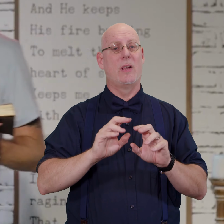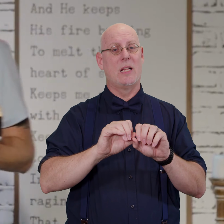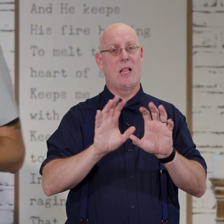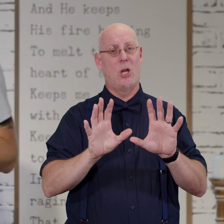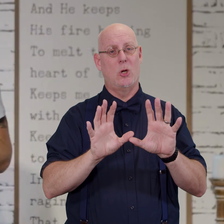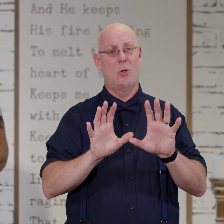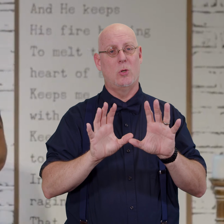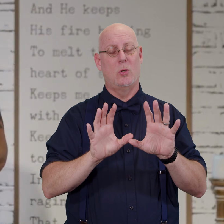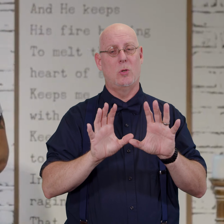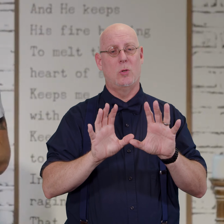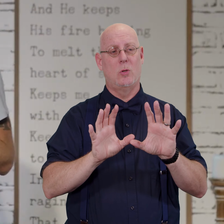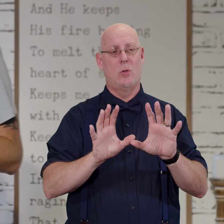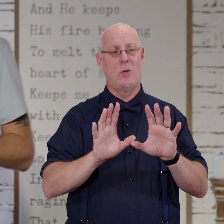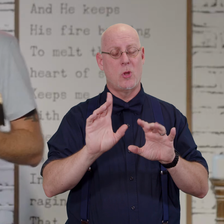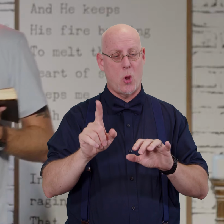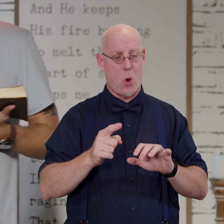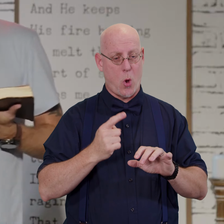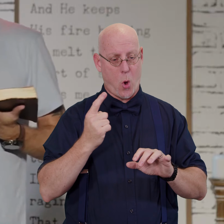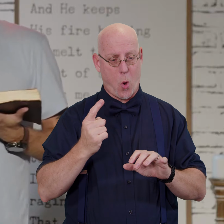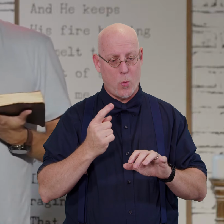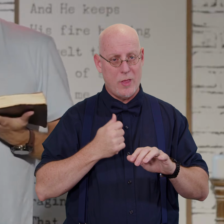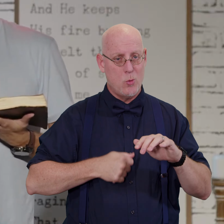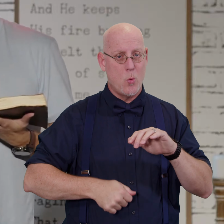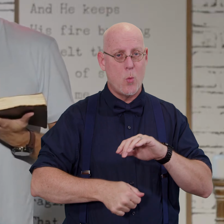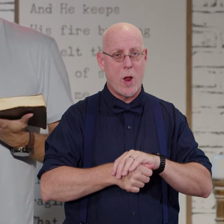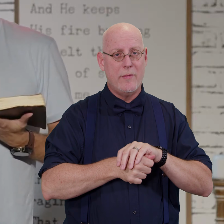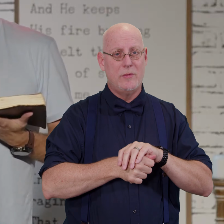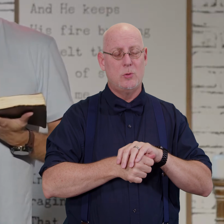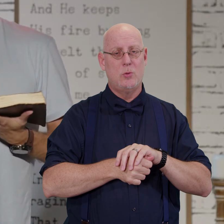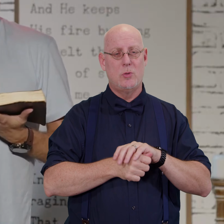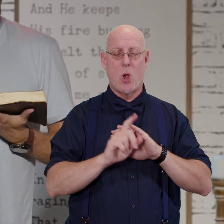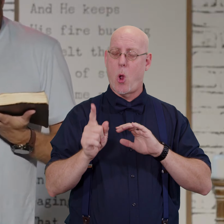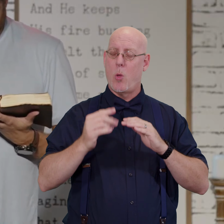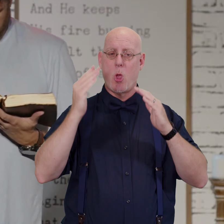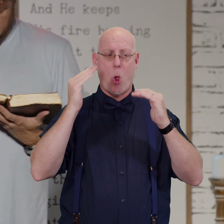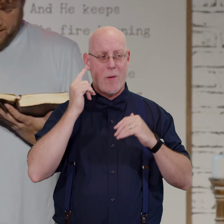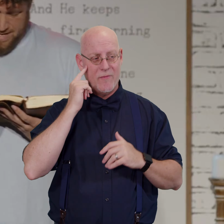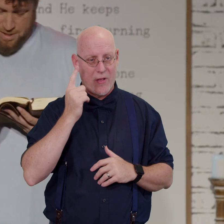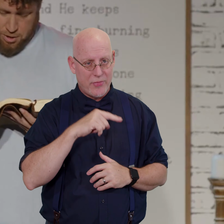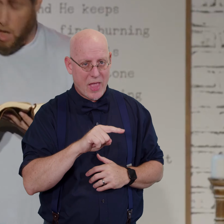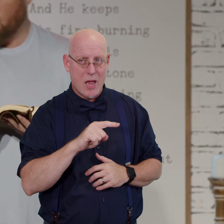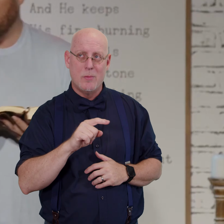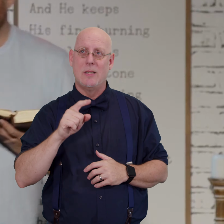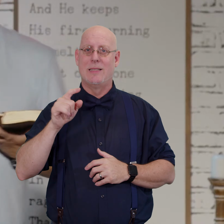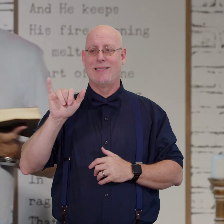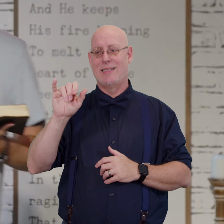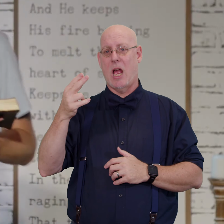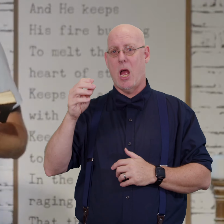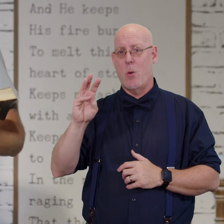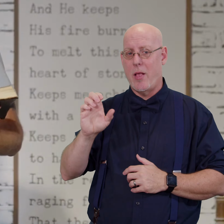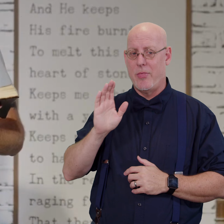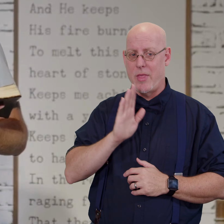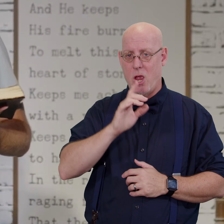clear that the only refuge, the only hope for them is Yahweh their